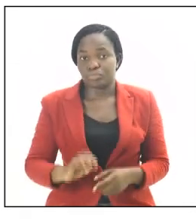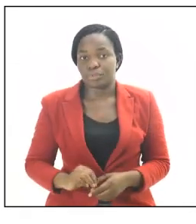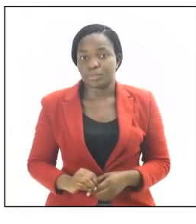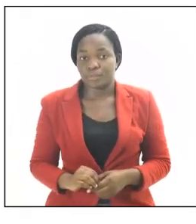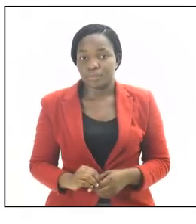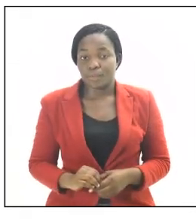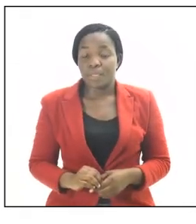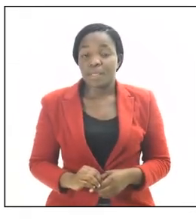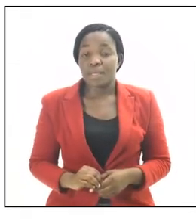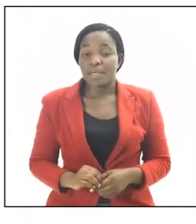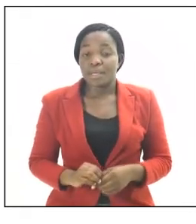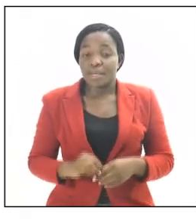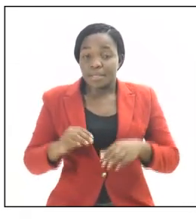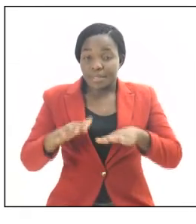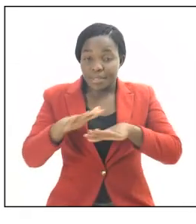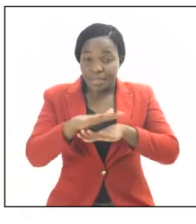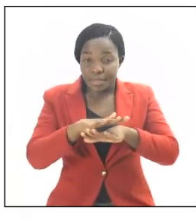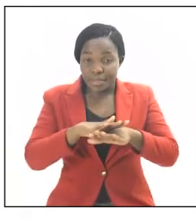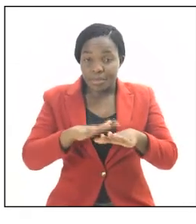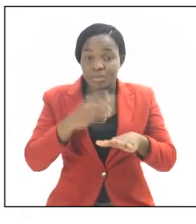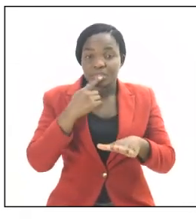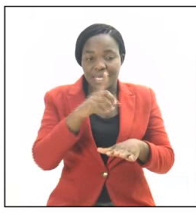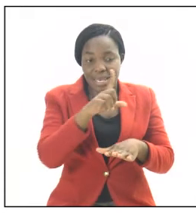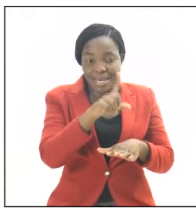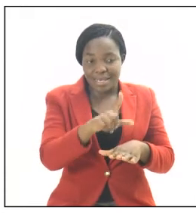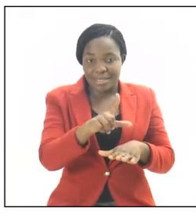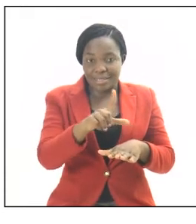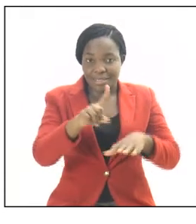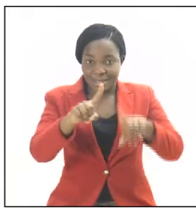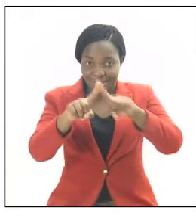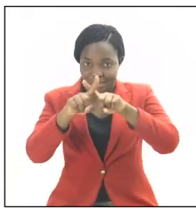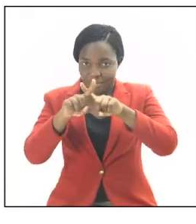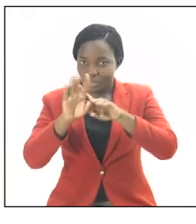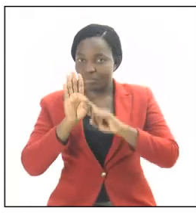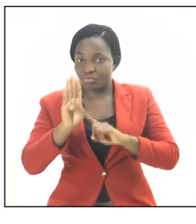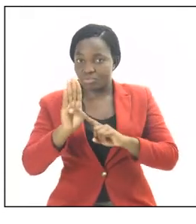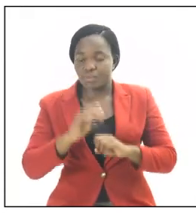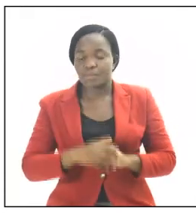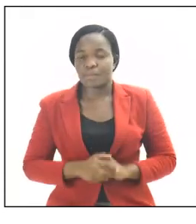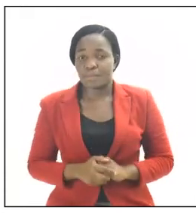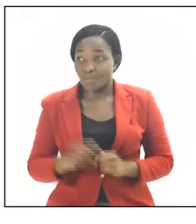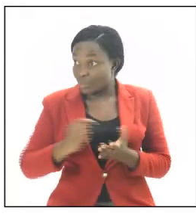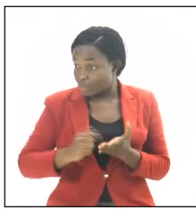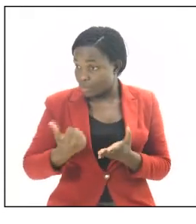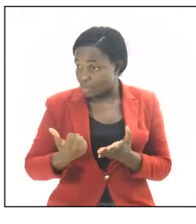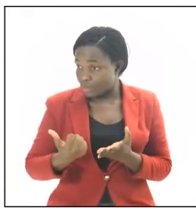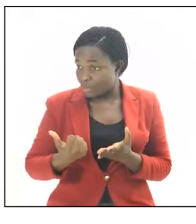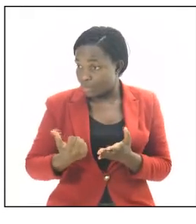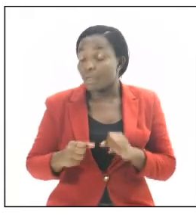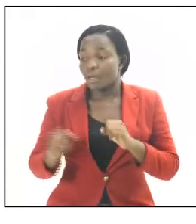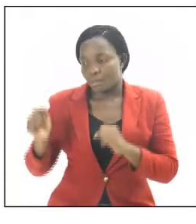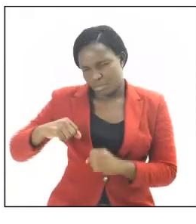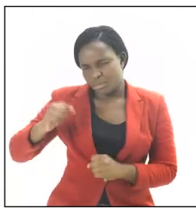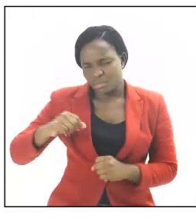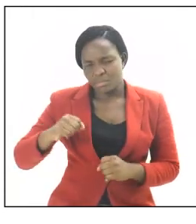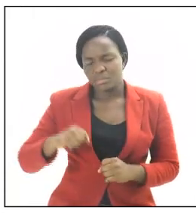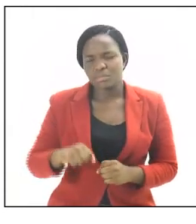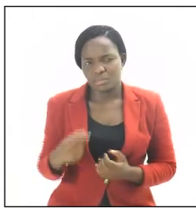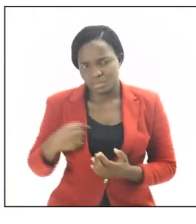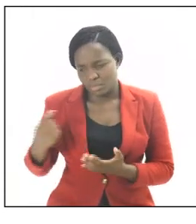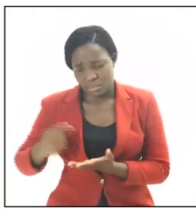the area of the rectangle is length times breadth. Are you writing? Yes, of